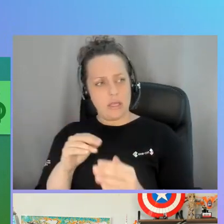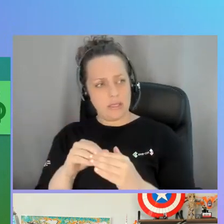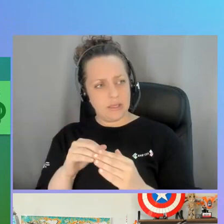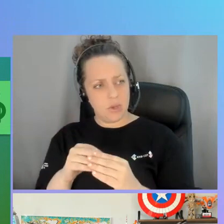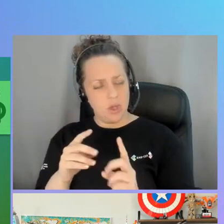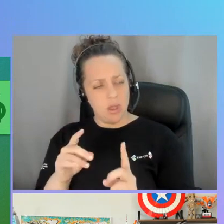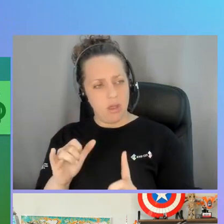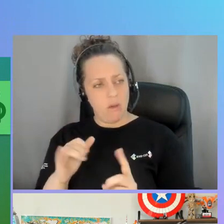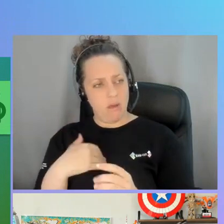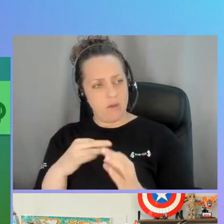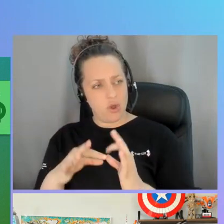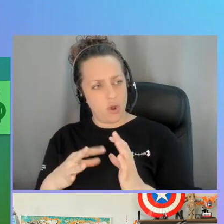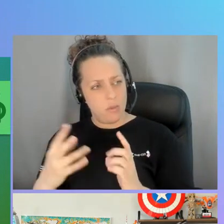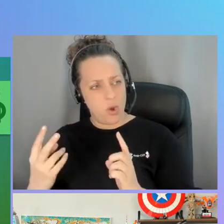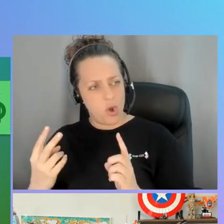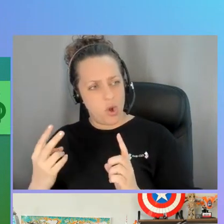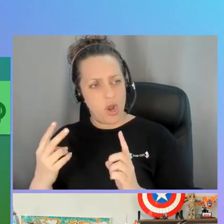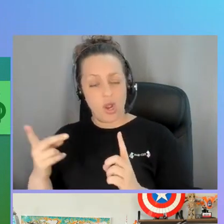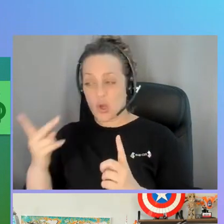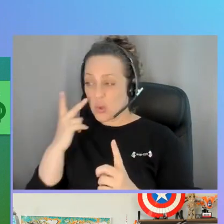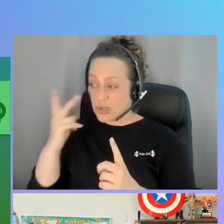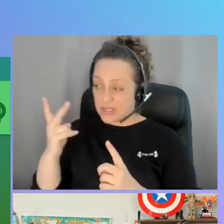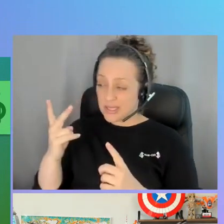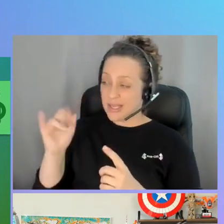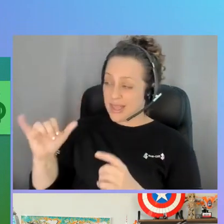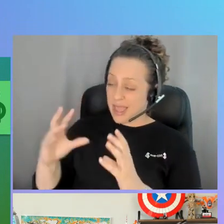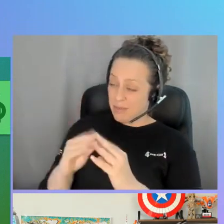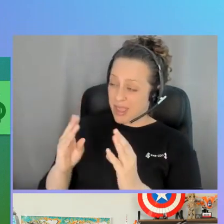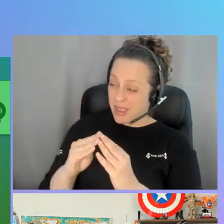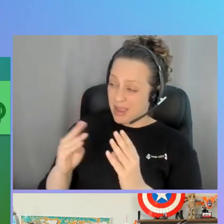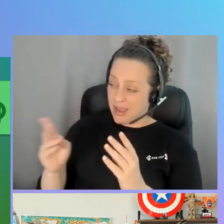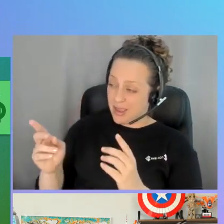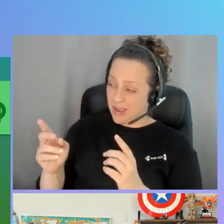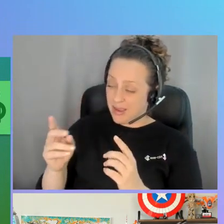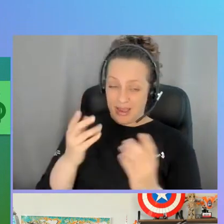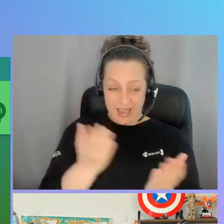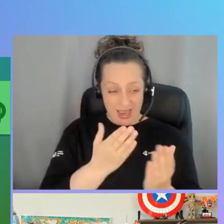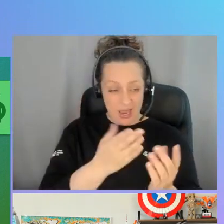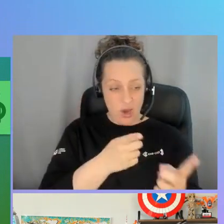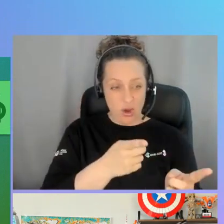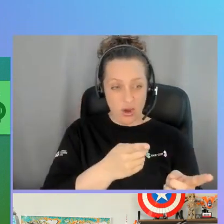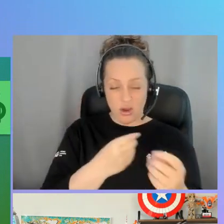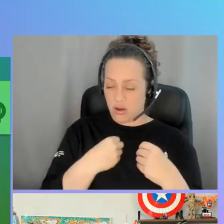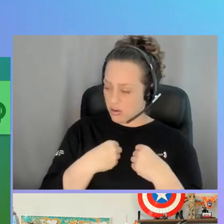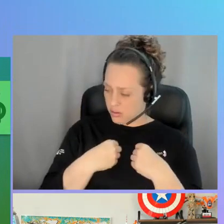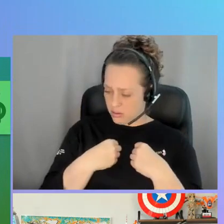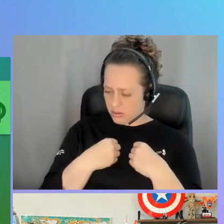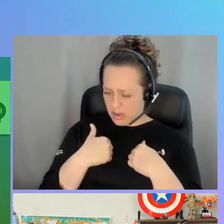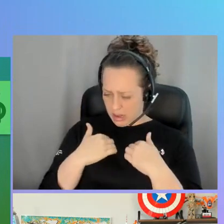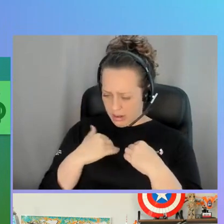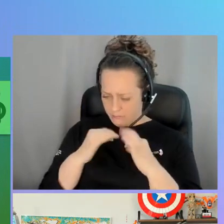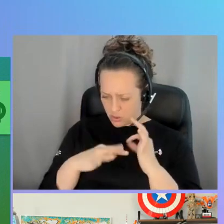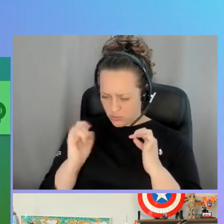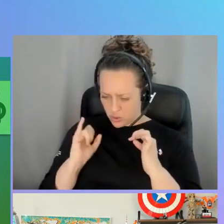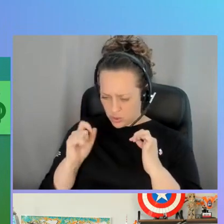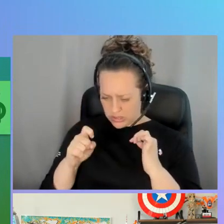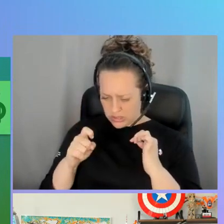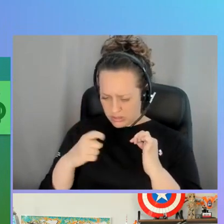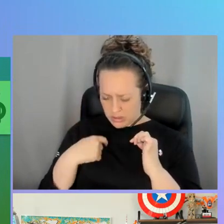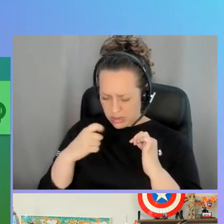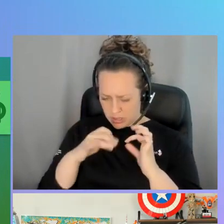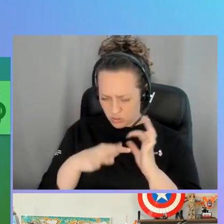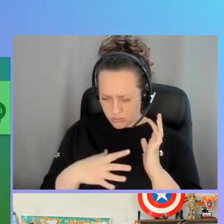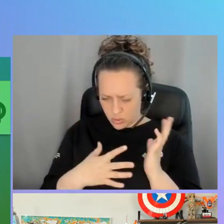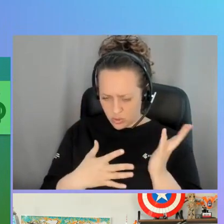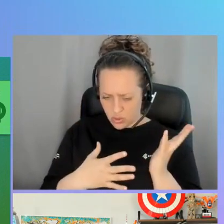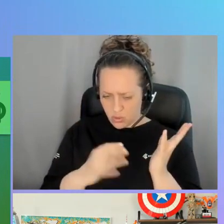sit in all hands and you see an interpreter, you can go back to your own meetings and then you start questioning, should I have an interpreter? Do I need an